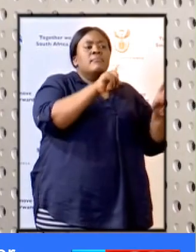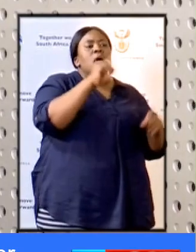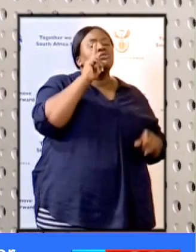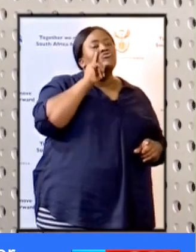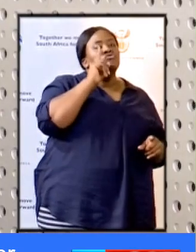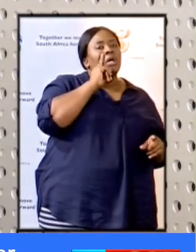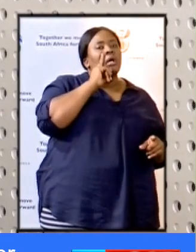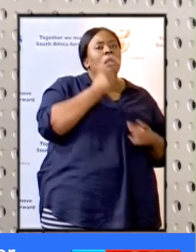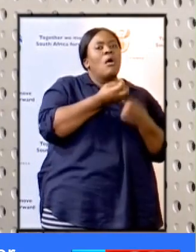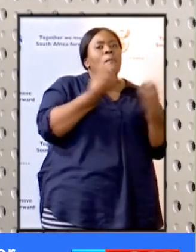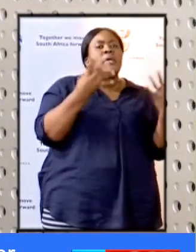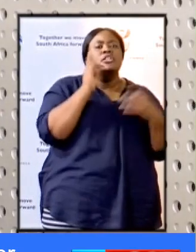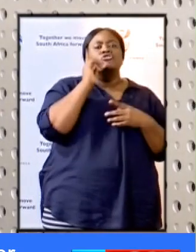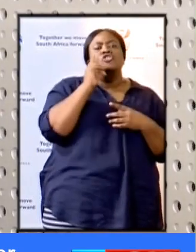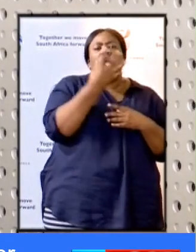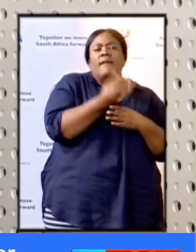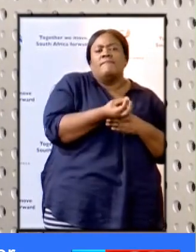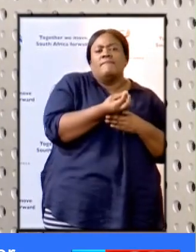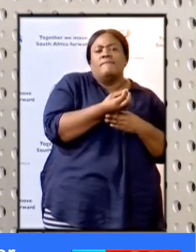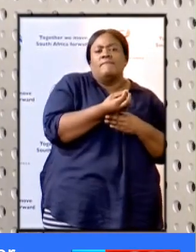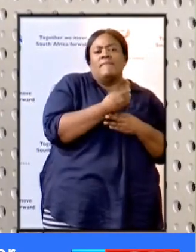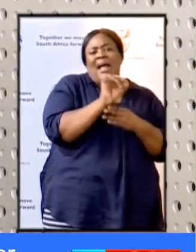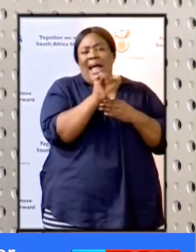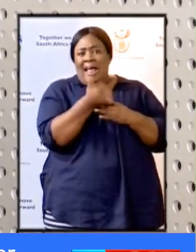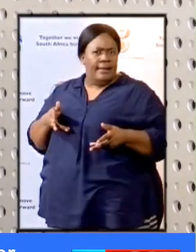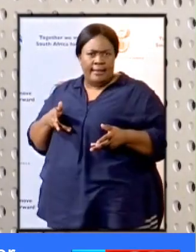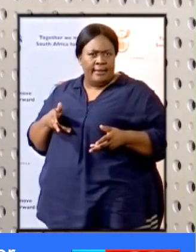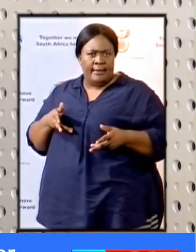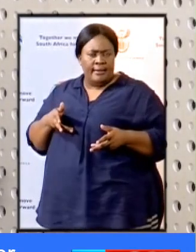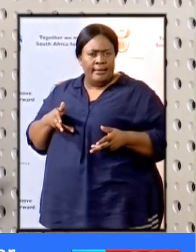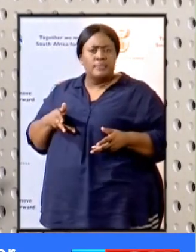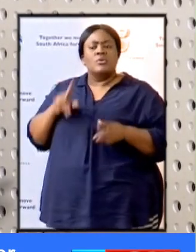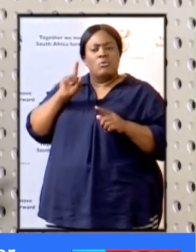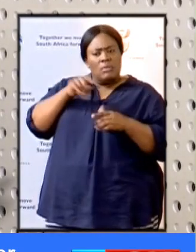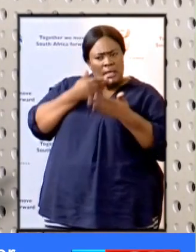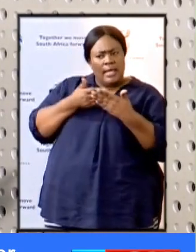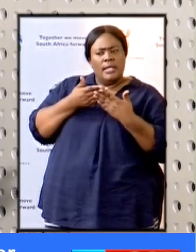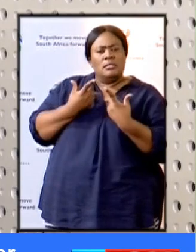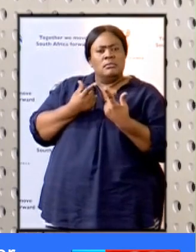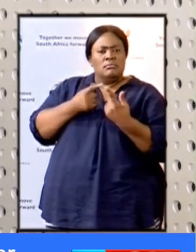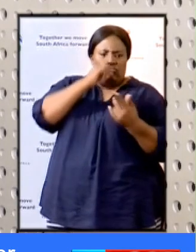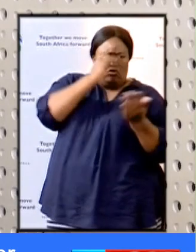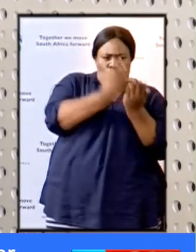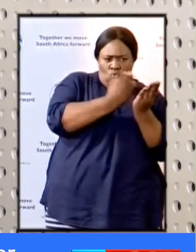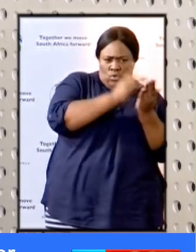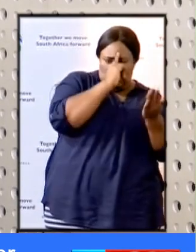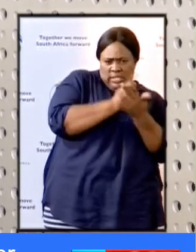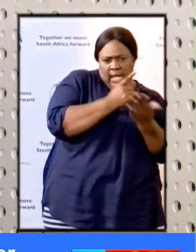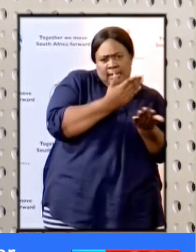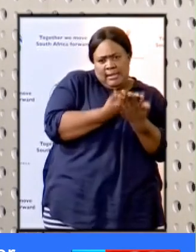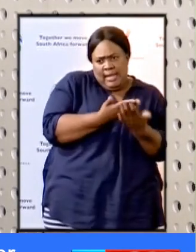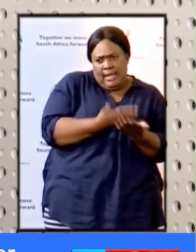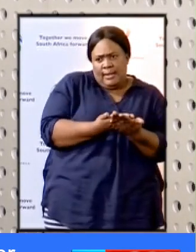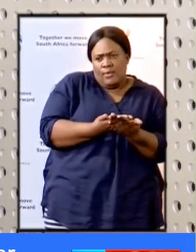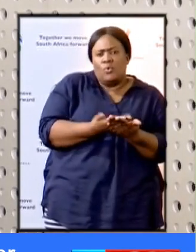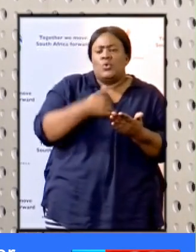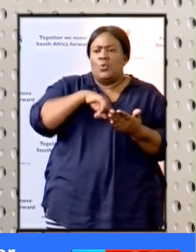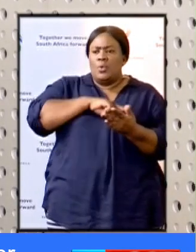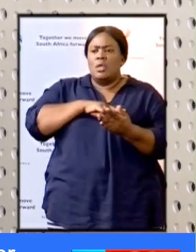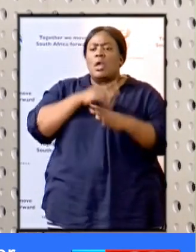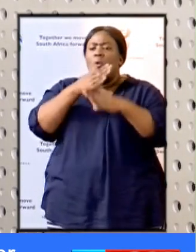have comorbidities. Agree or they're not at school. So schools could decide that, okay,